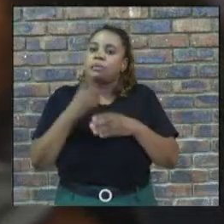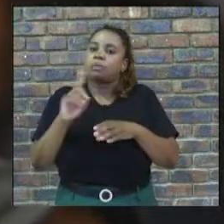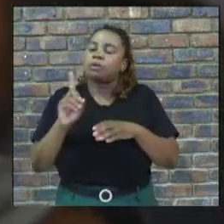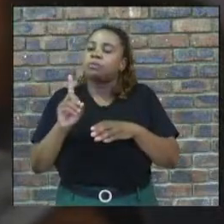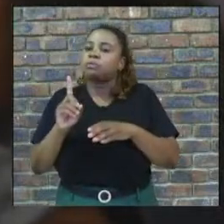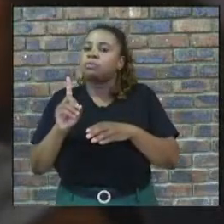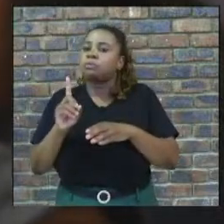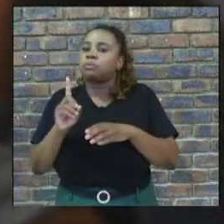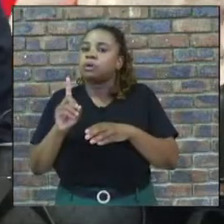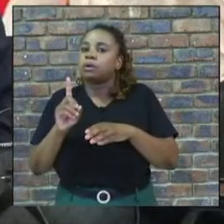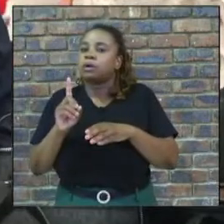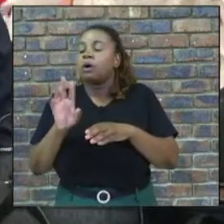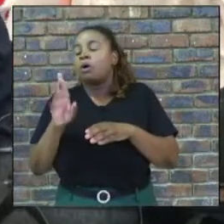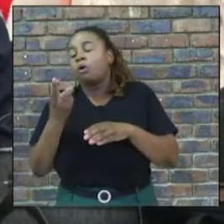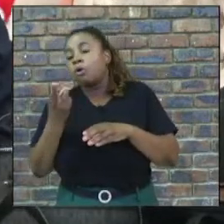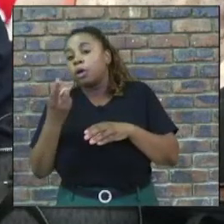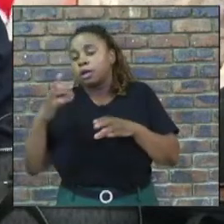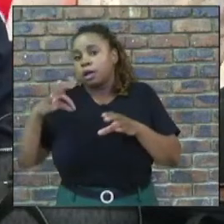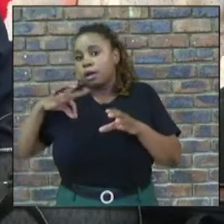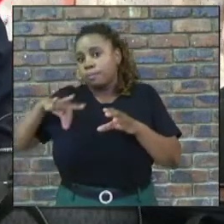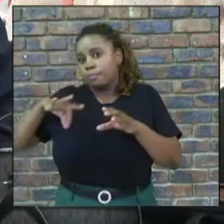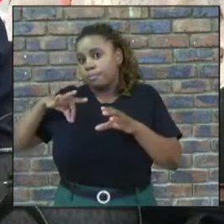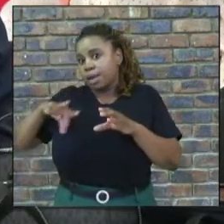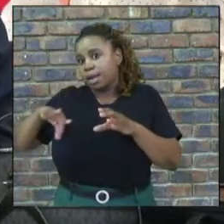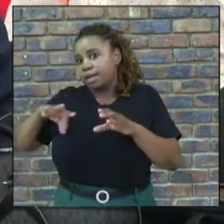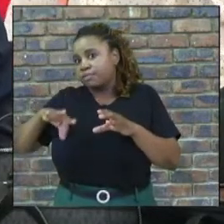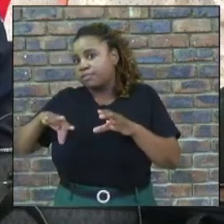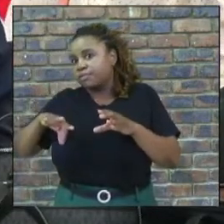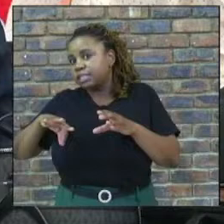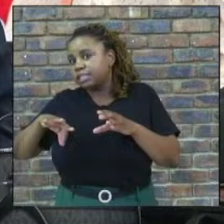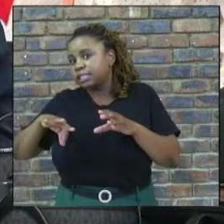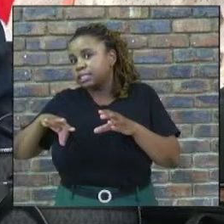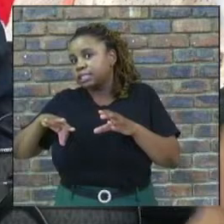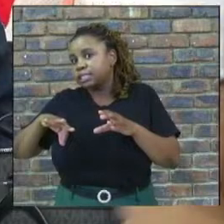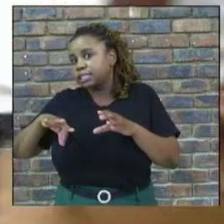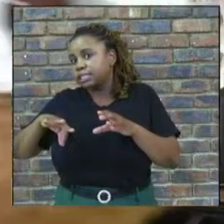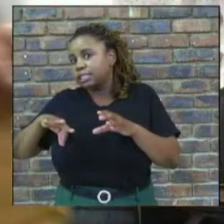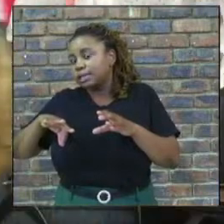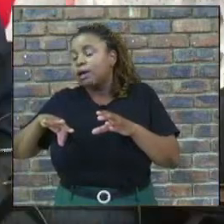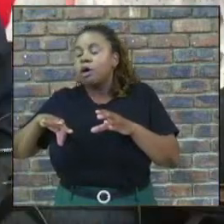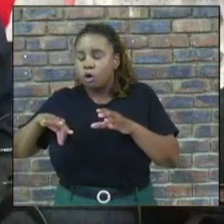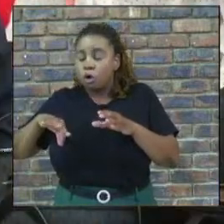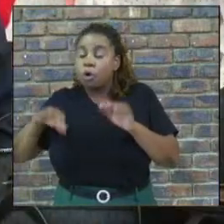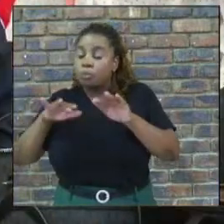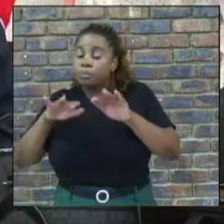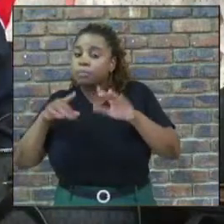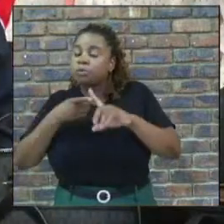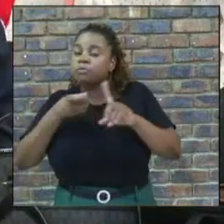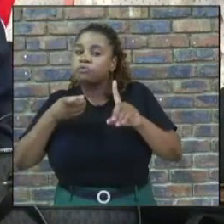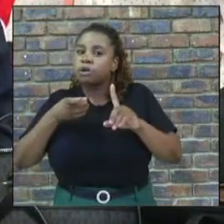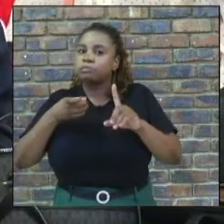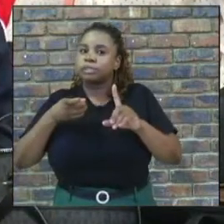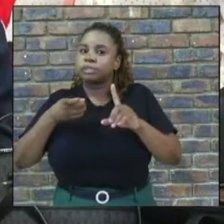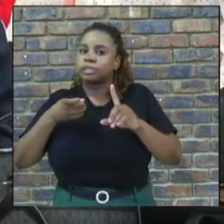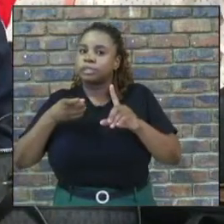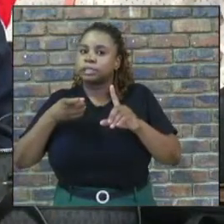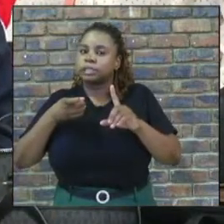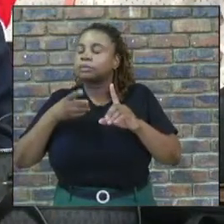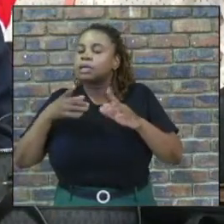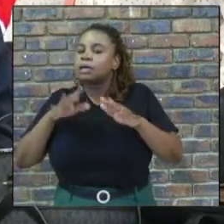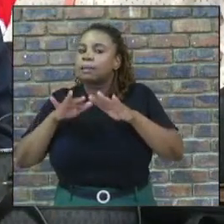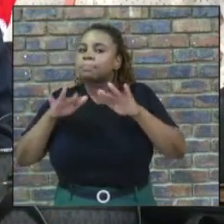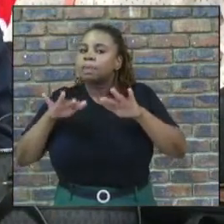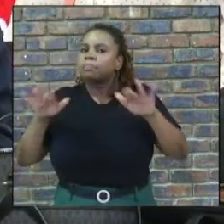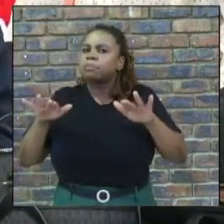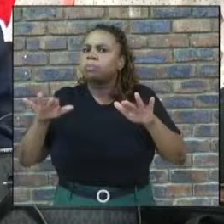what benefit will the inland communities derive from the exploration of oil and gas, since the